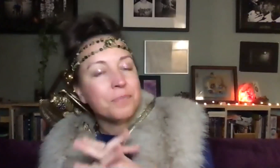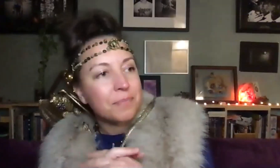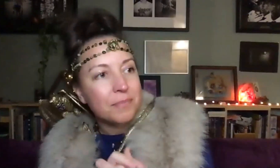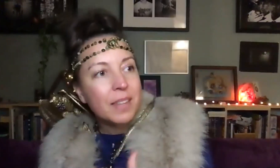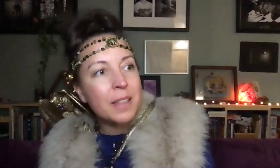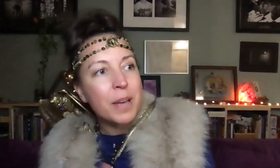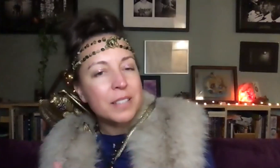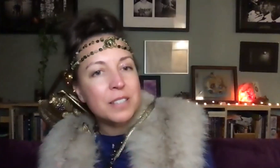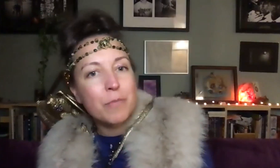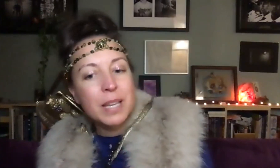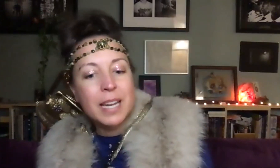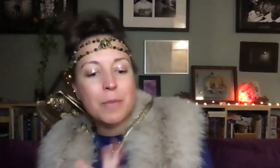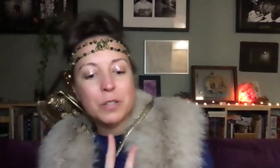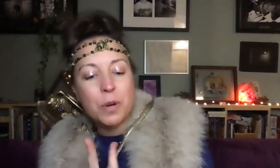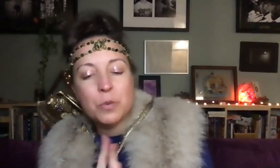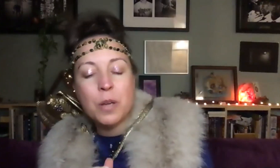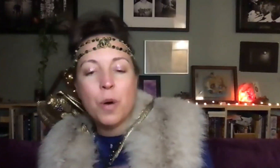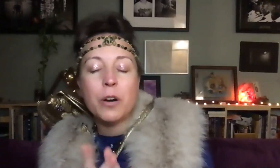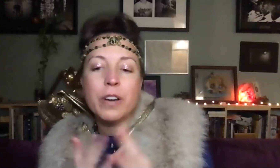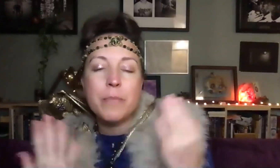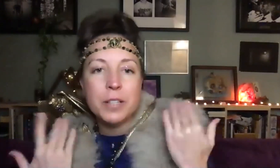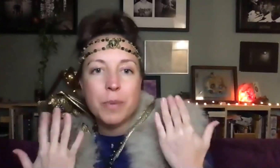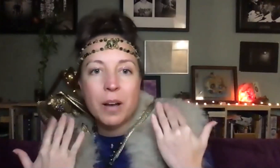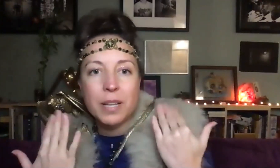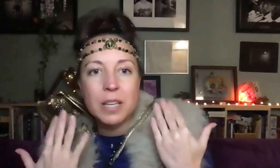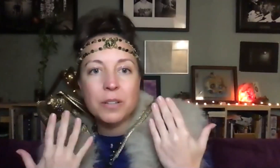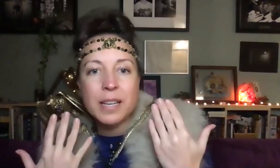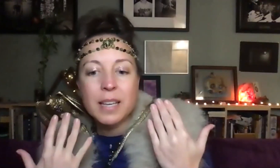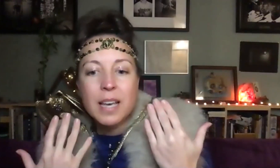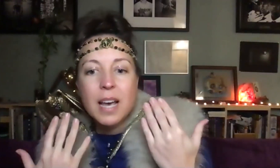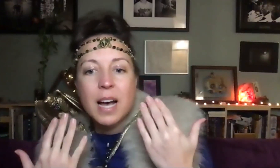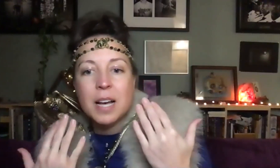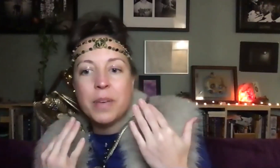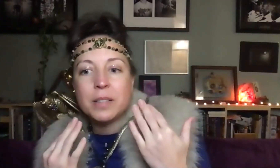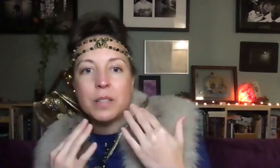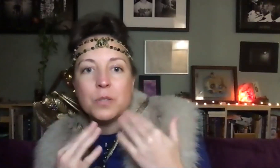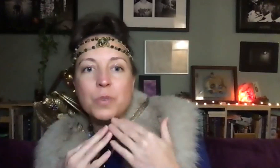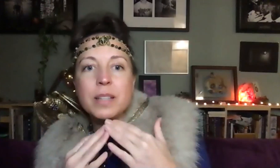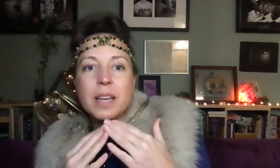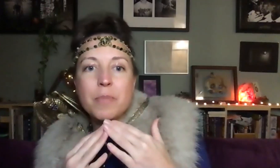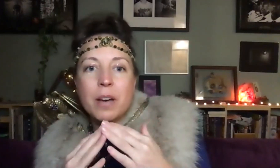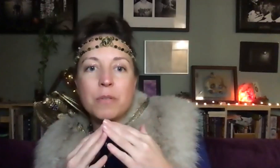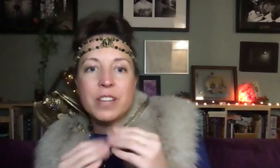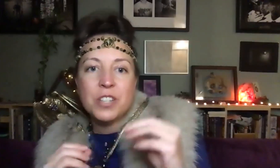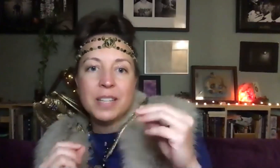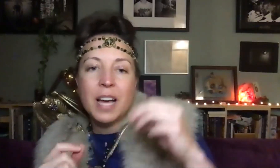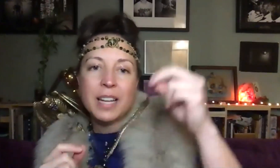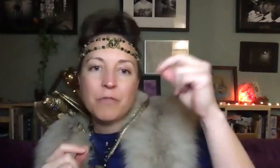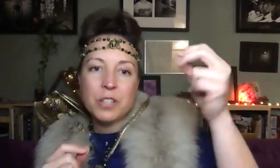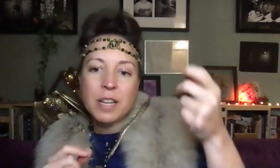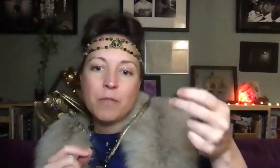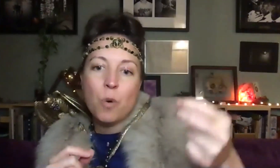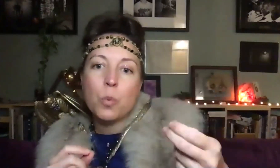vision, and the messages I've been getting about 2021 are very much about hearing. It's really about vision,